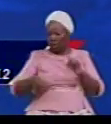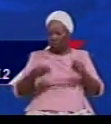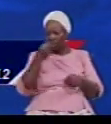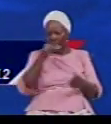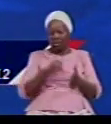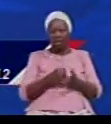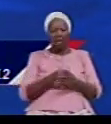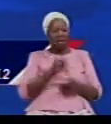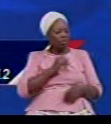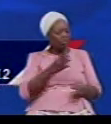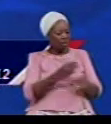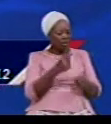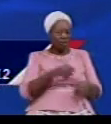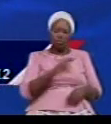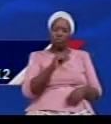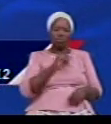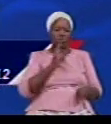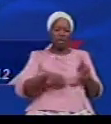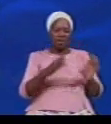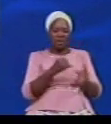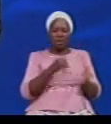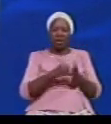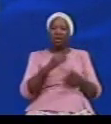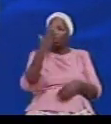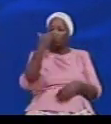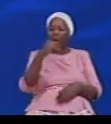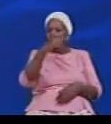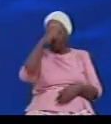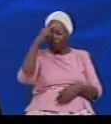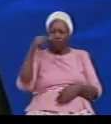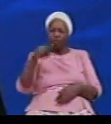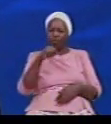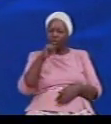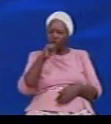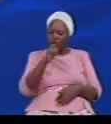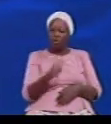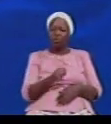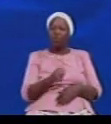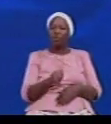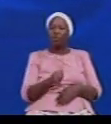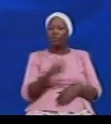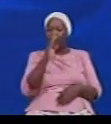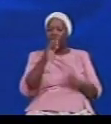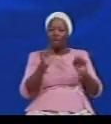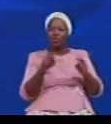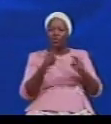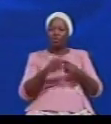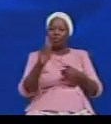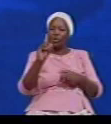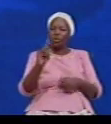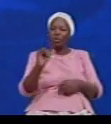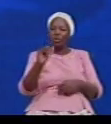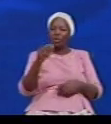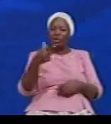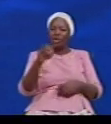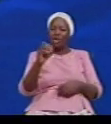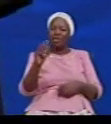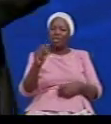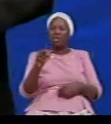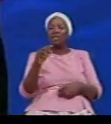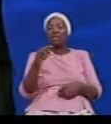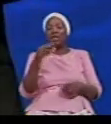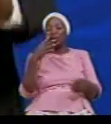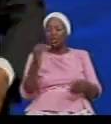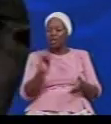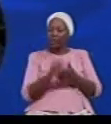take that, because you will not digest the food you are going to eat properly if you take this